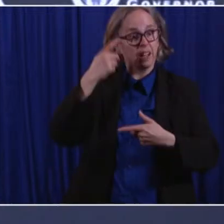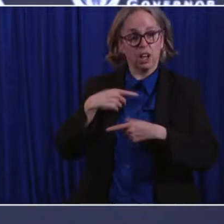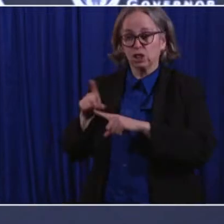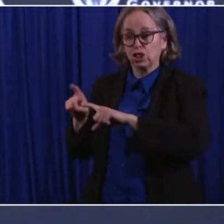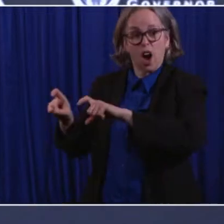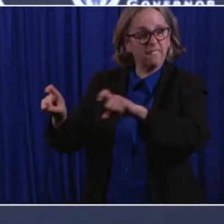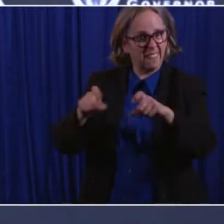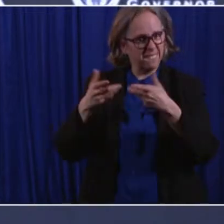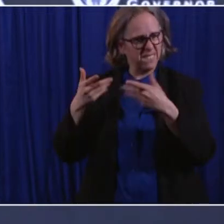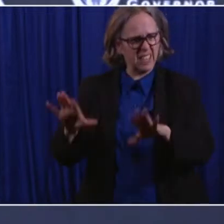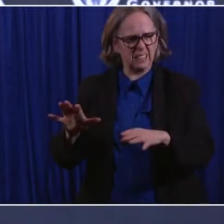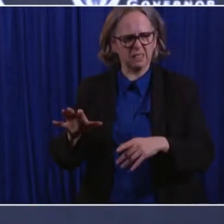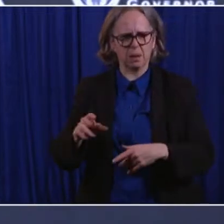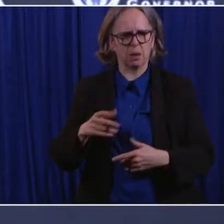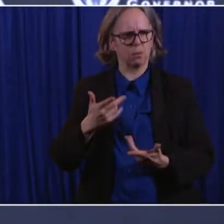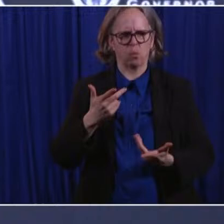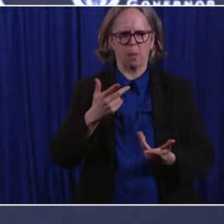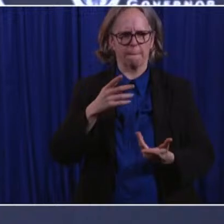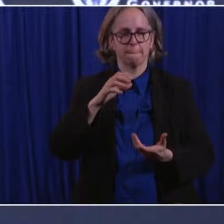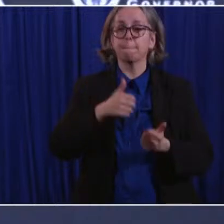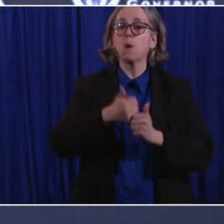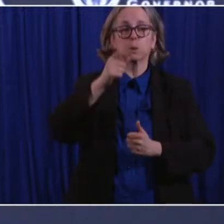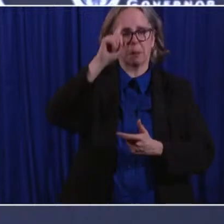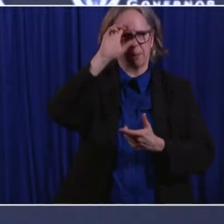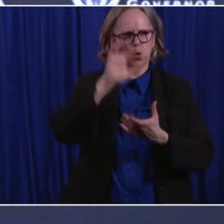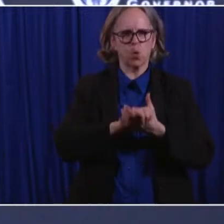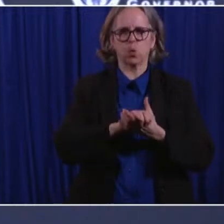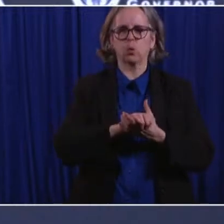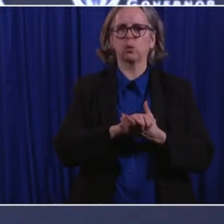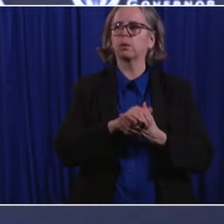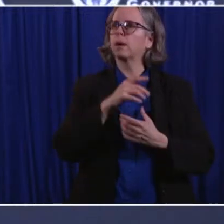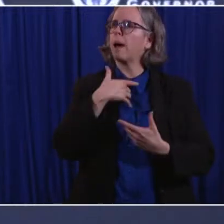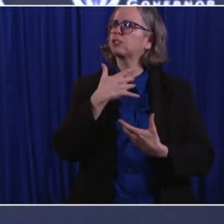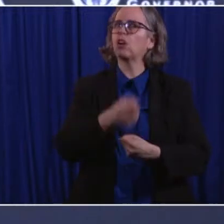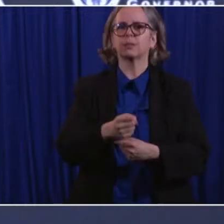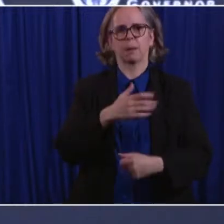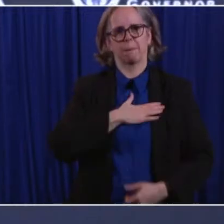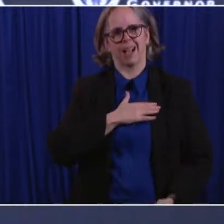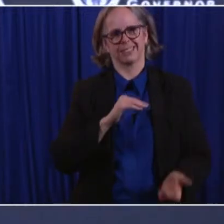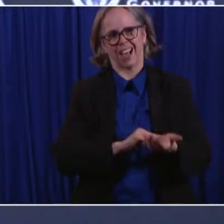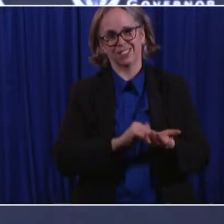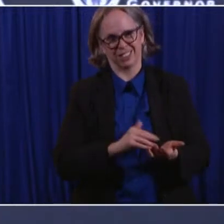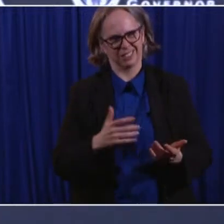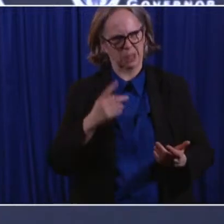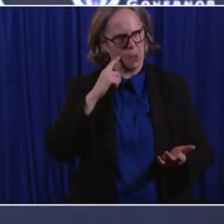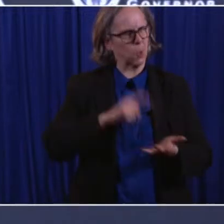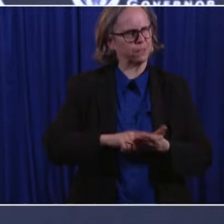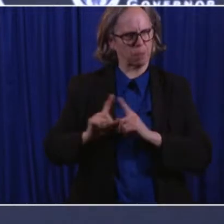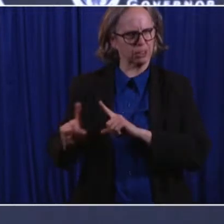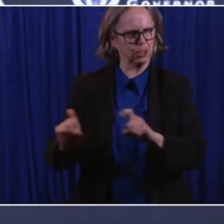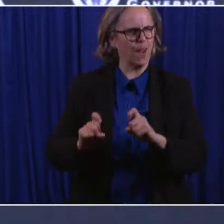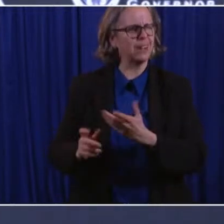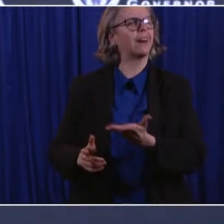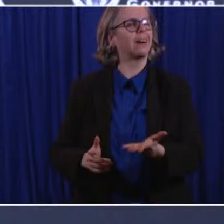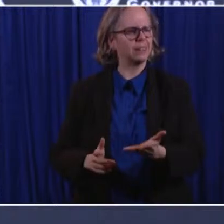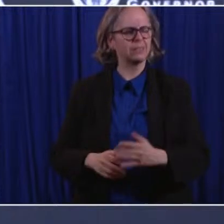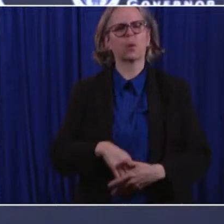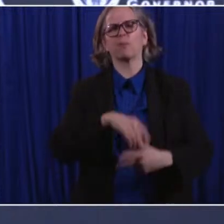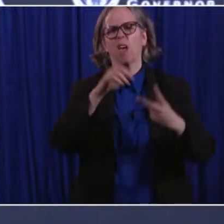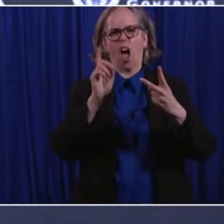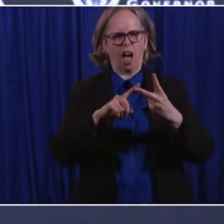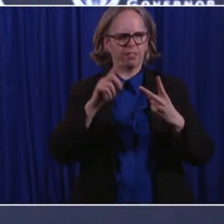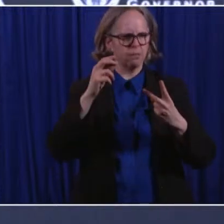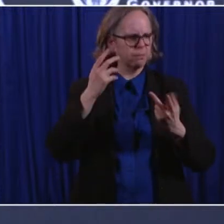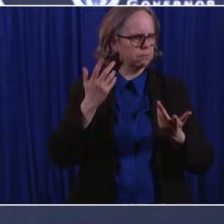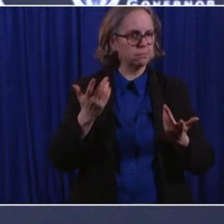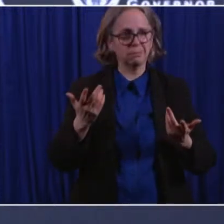have a situation, and Fran and I've run into it a lot as we've just talked with people who've gotten their shot, who